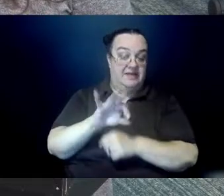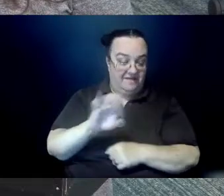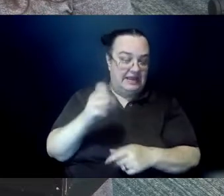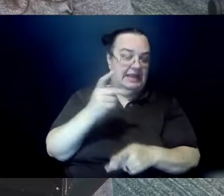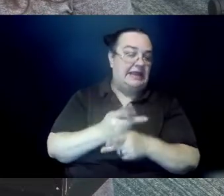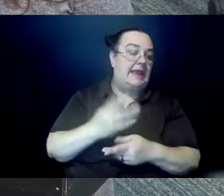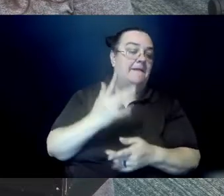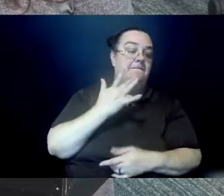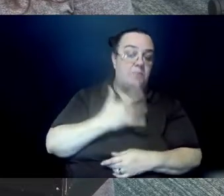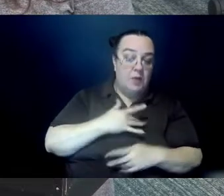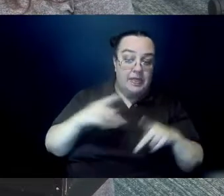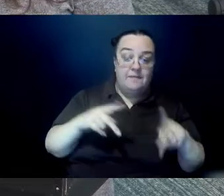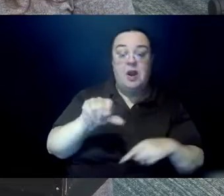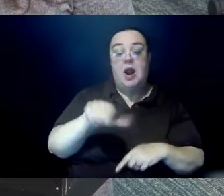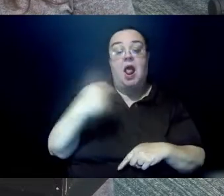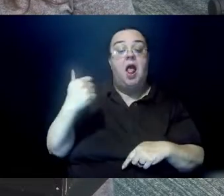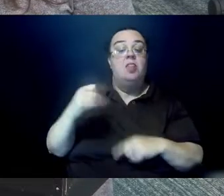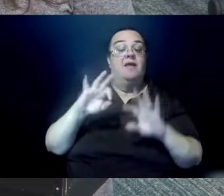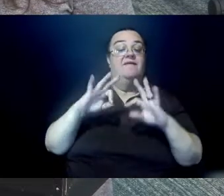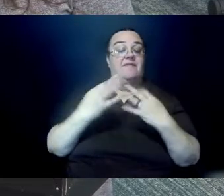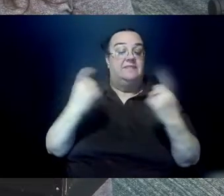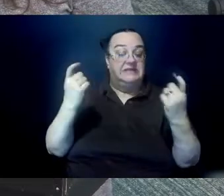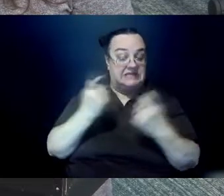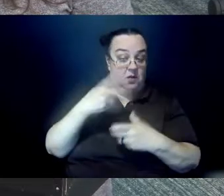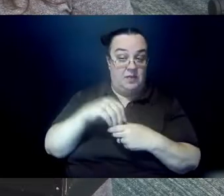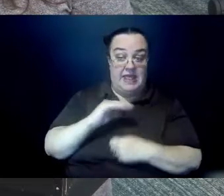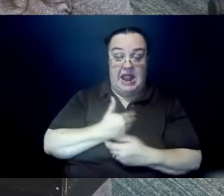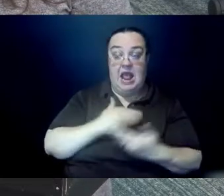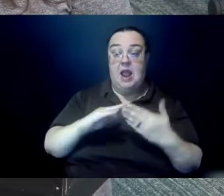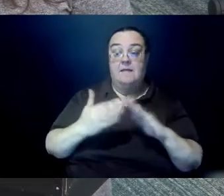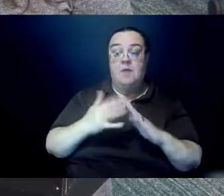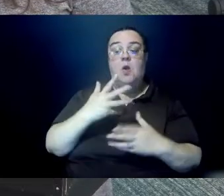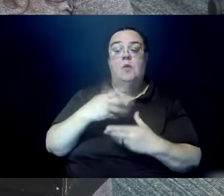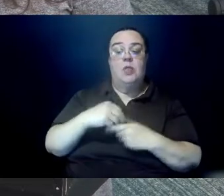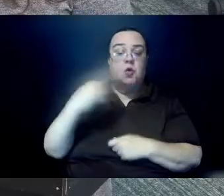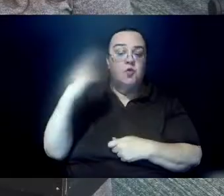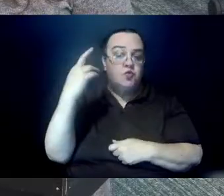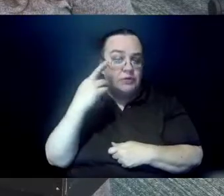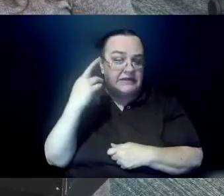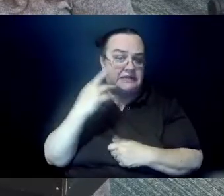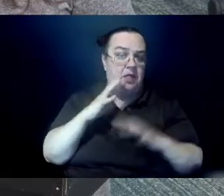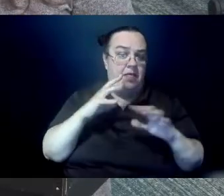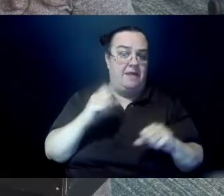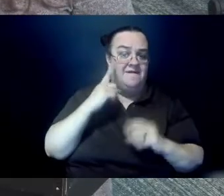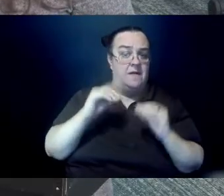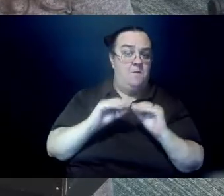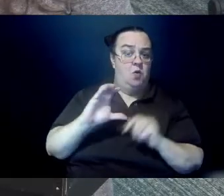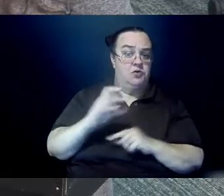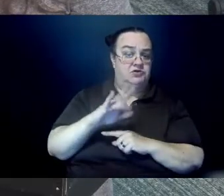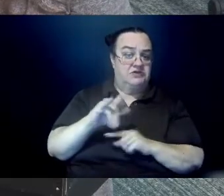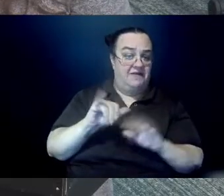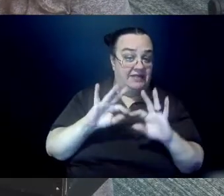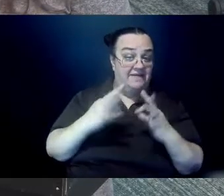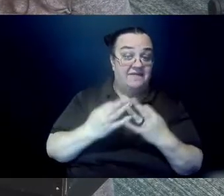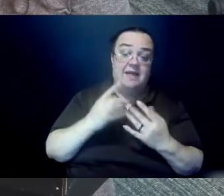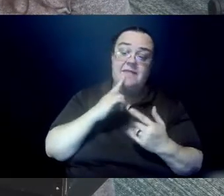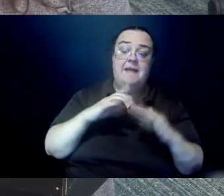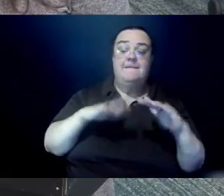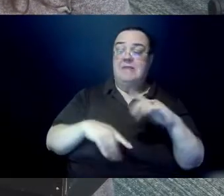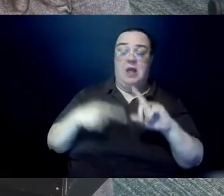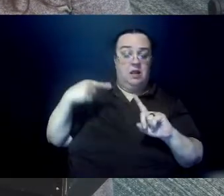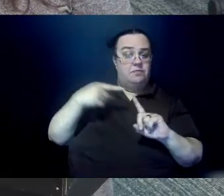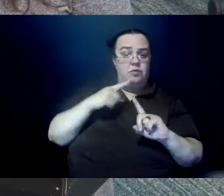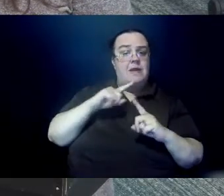family celebrations in our community within reasonable reach of more Cheverly families. It's fundamentally about